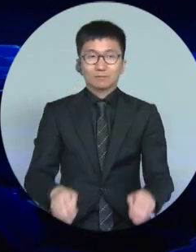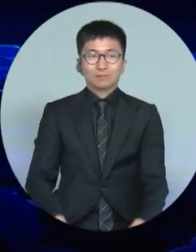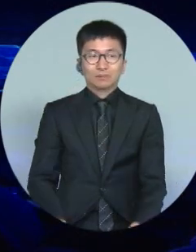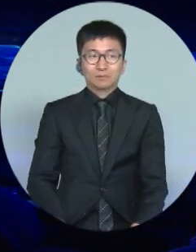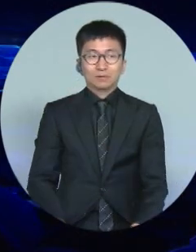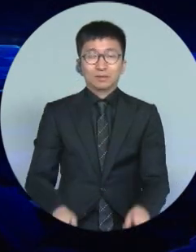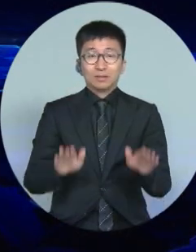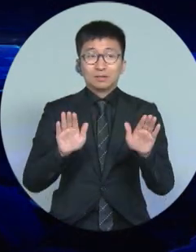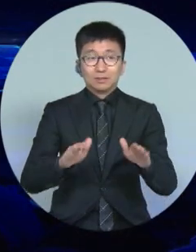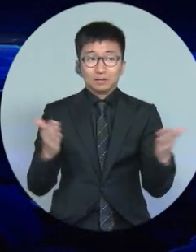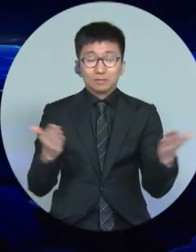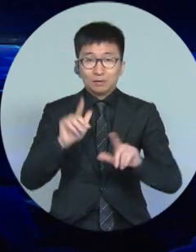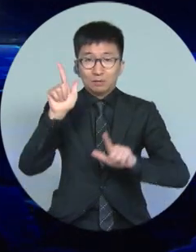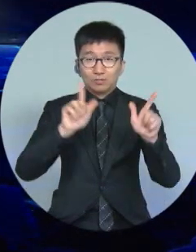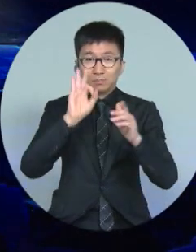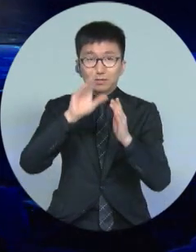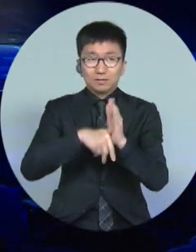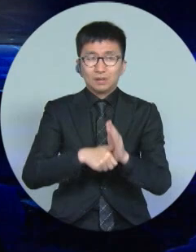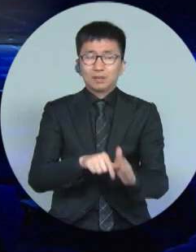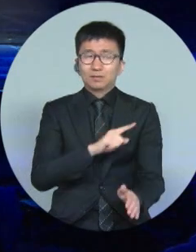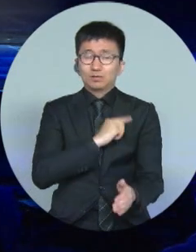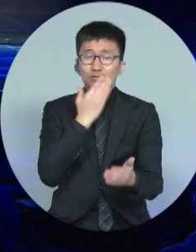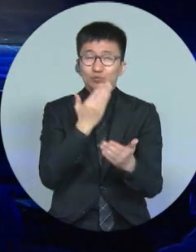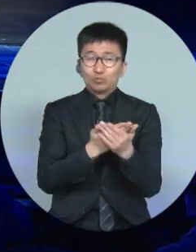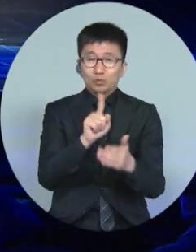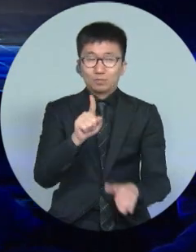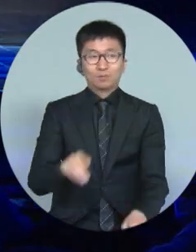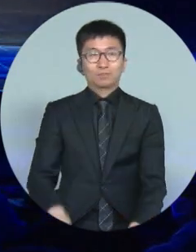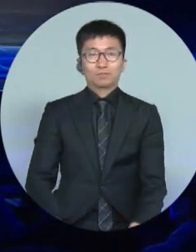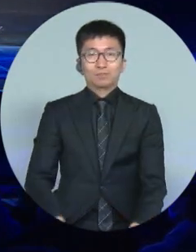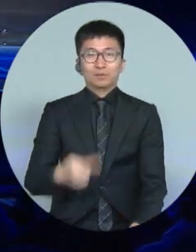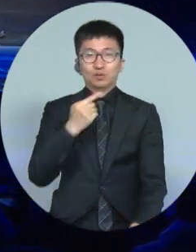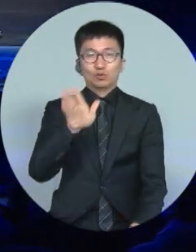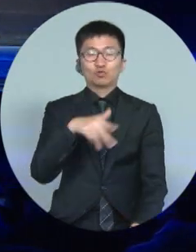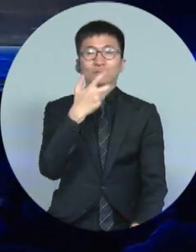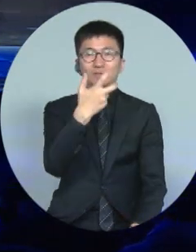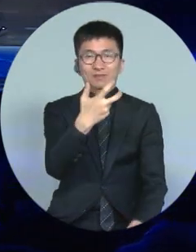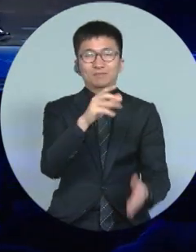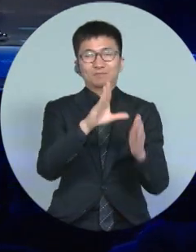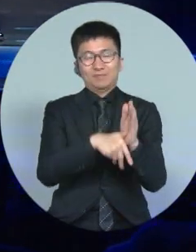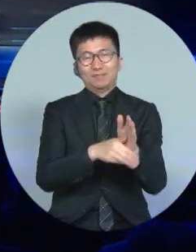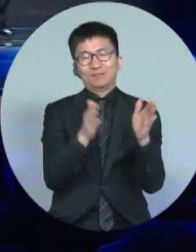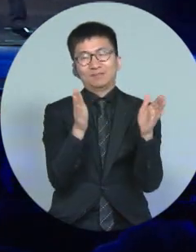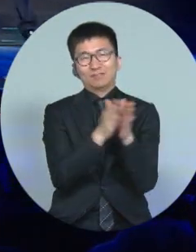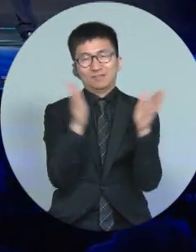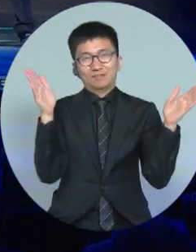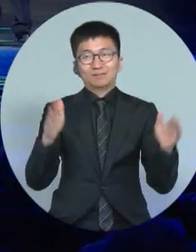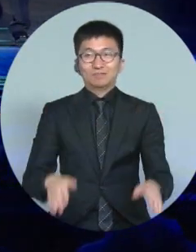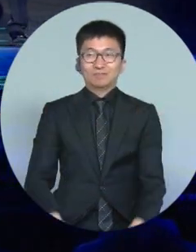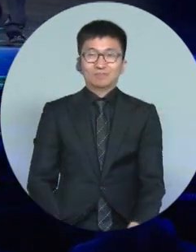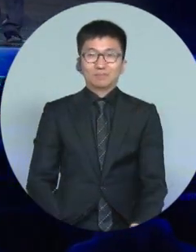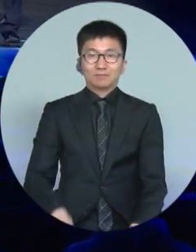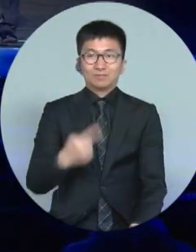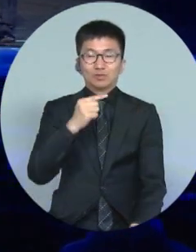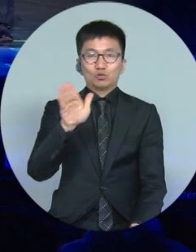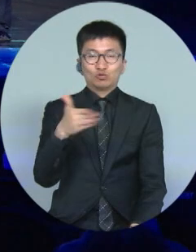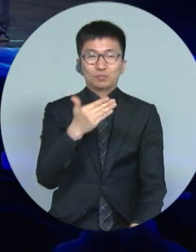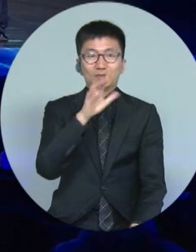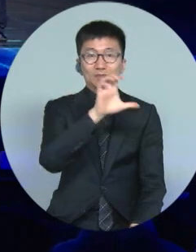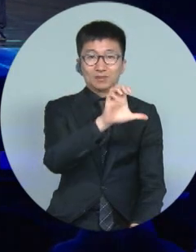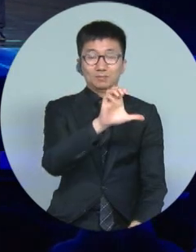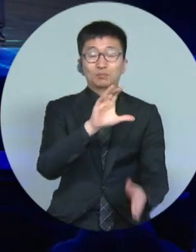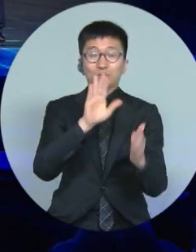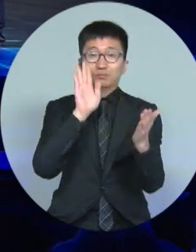1970s with the collapse of the old social democratic welfare states in the